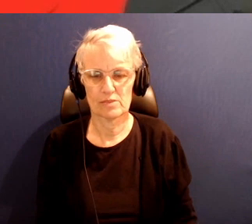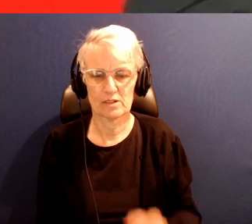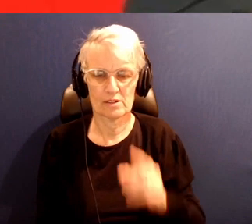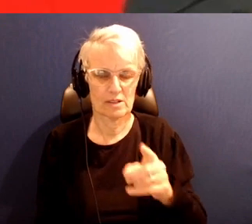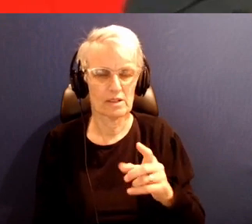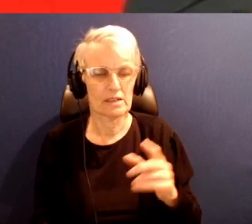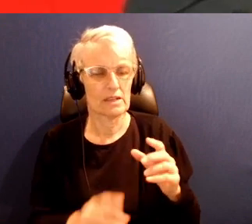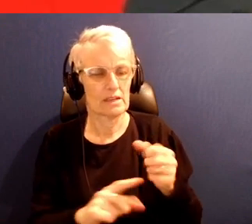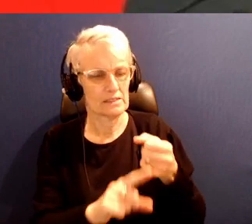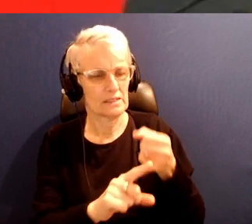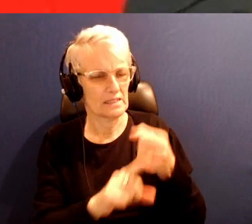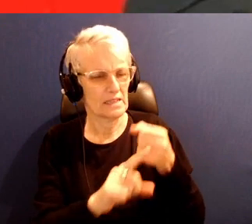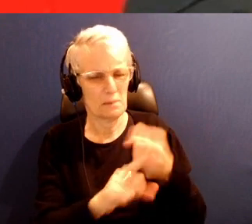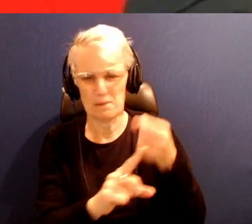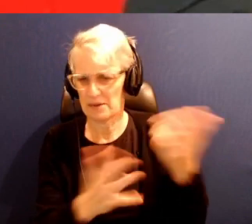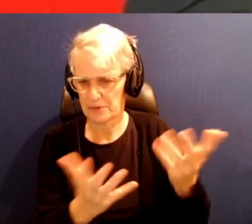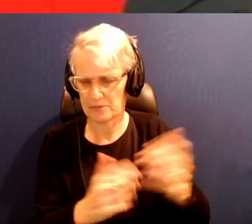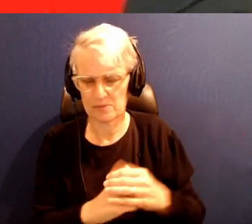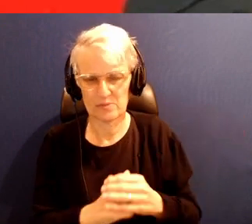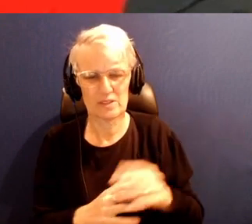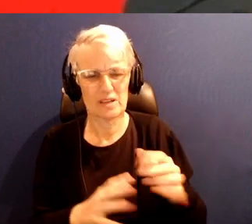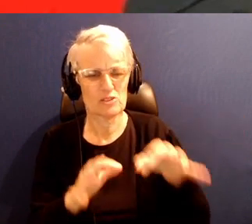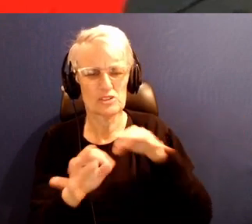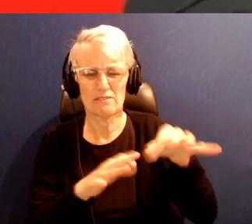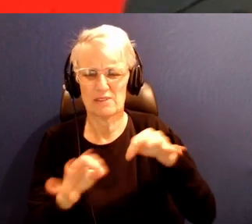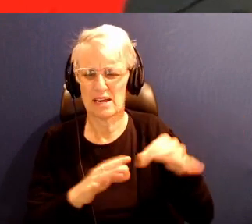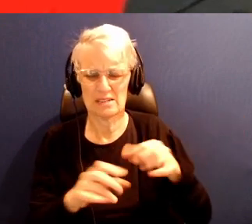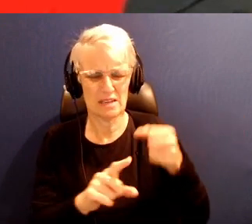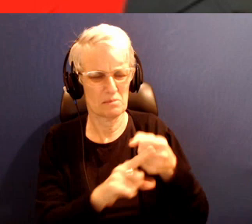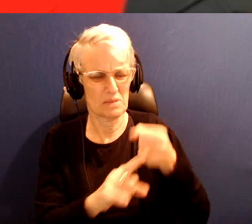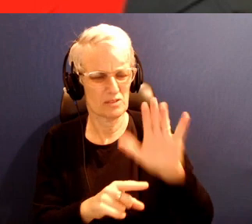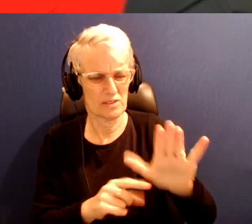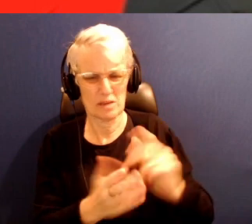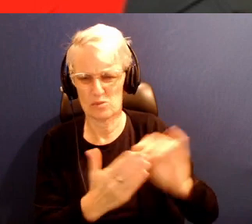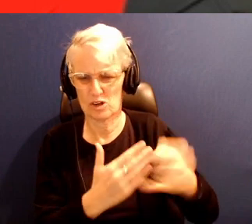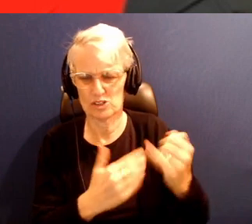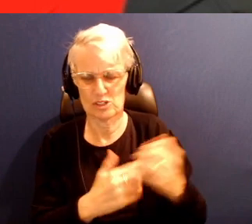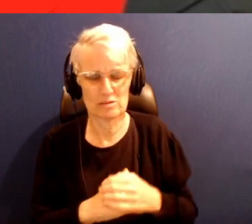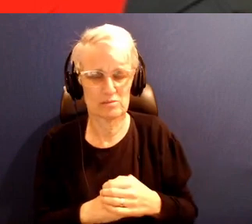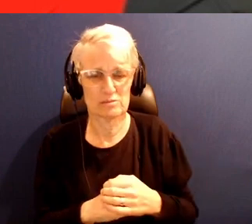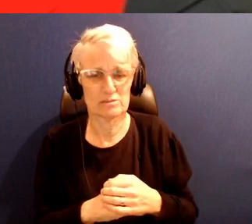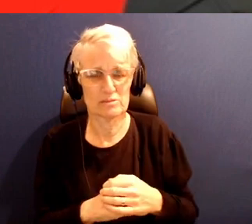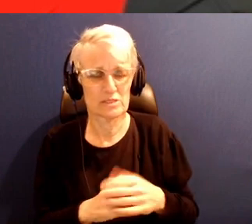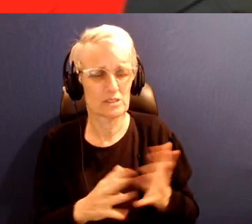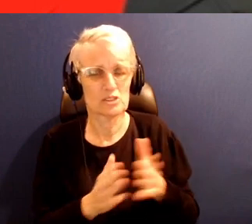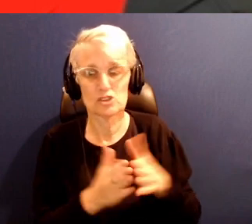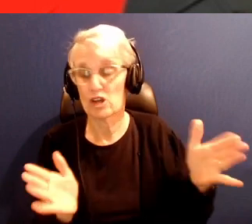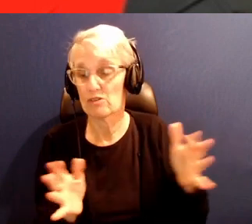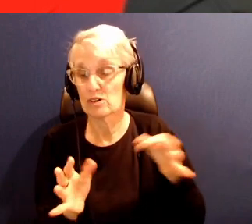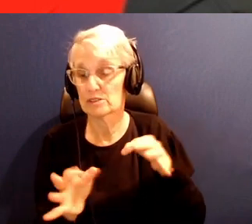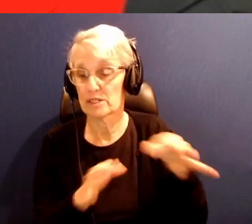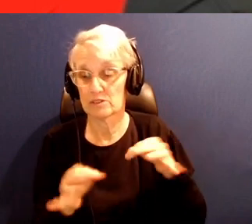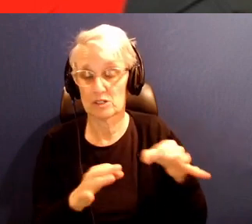On defining impact, applicants are asked to define the impacts of the project. A general definition